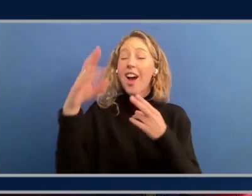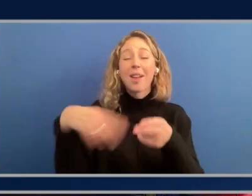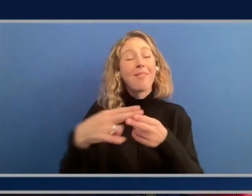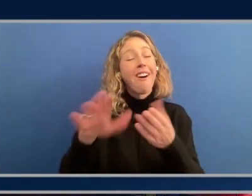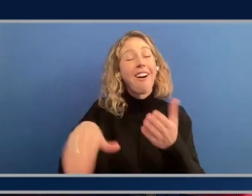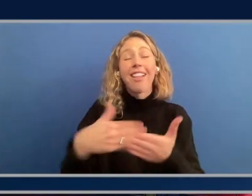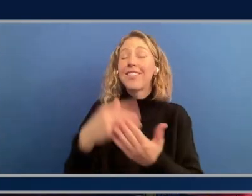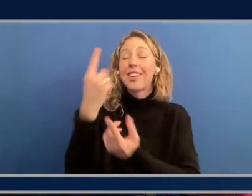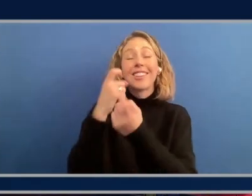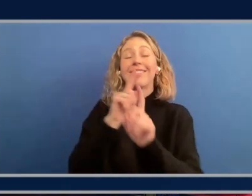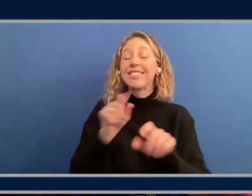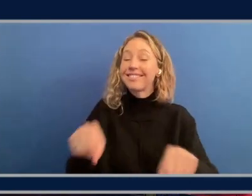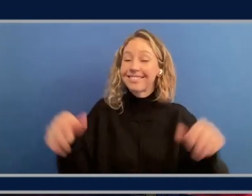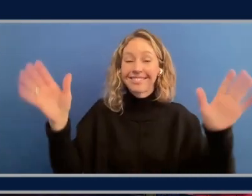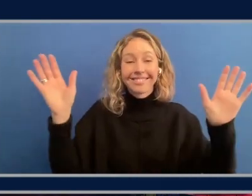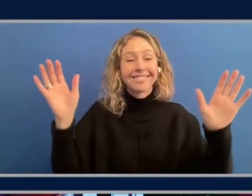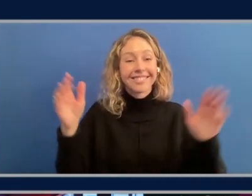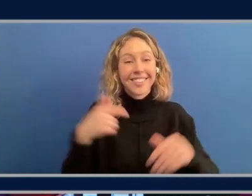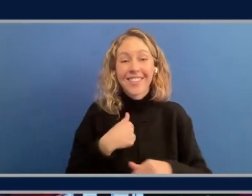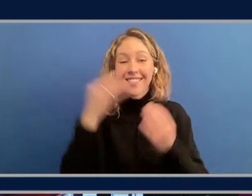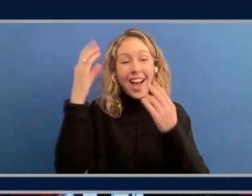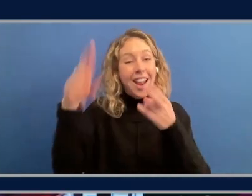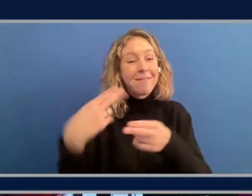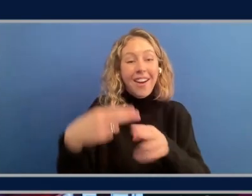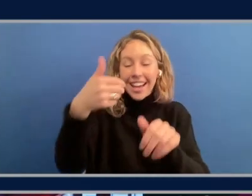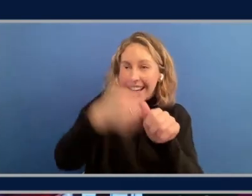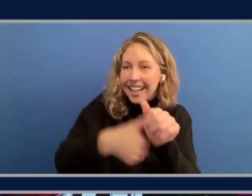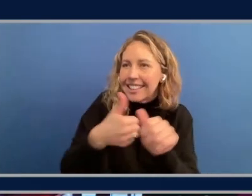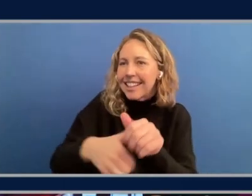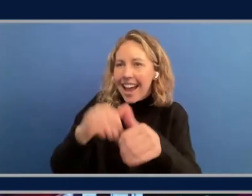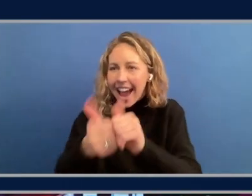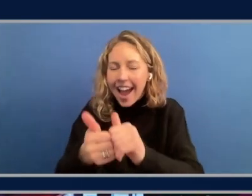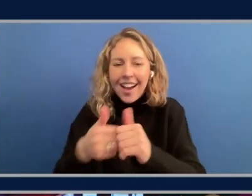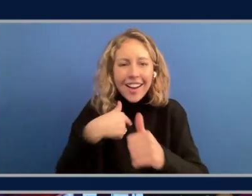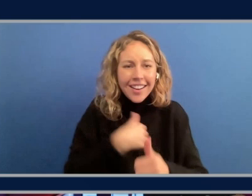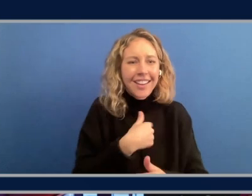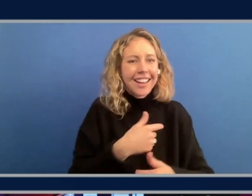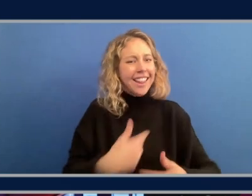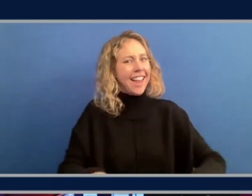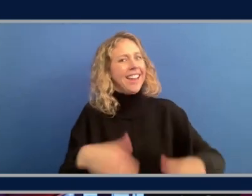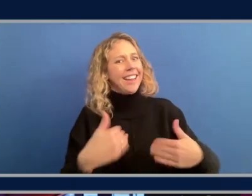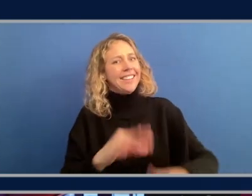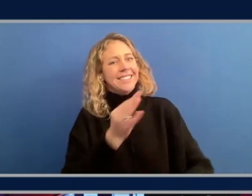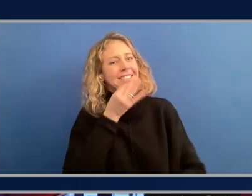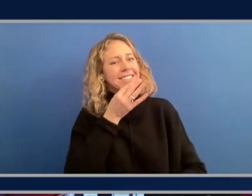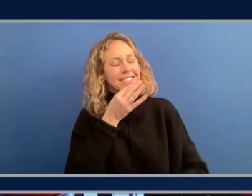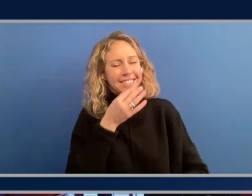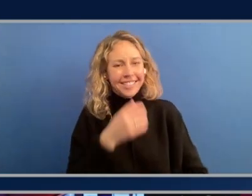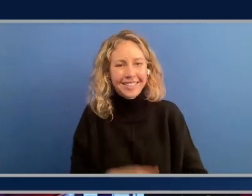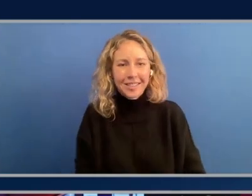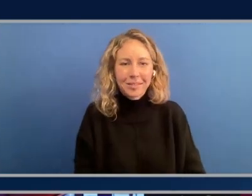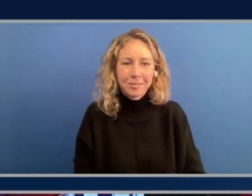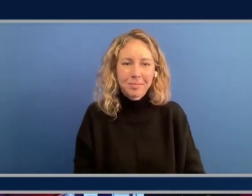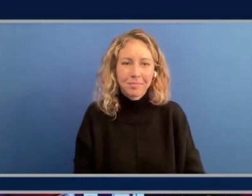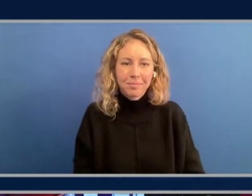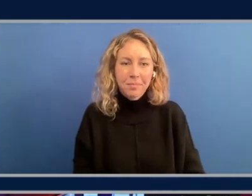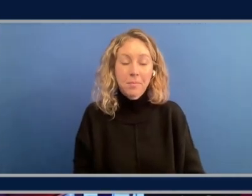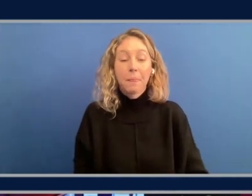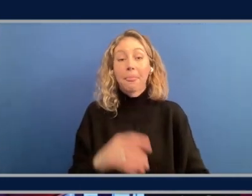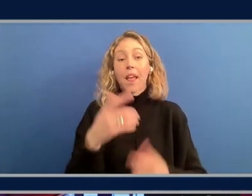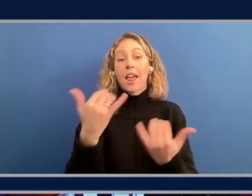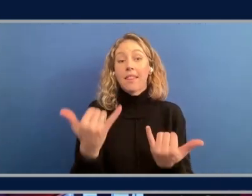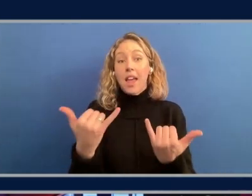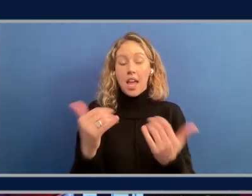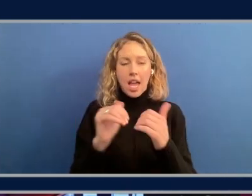way. We thought every single way on how we This can break segment this is writing down. itself. That's the thing. Yeah, because I mean, coming back to like, how